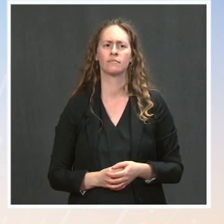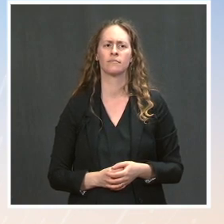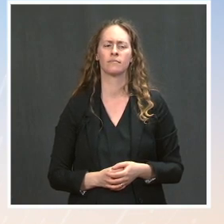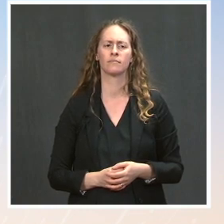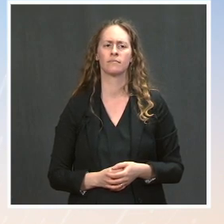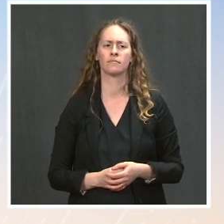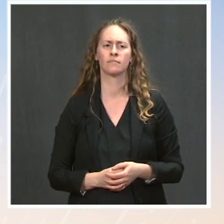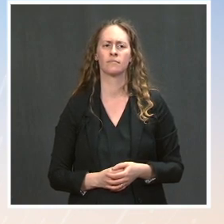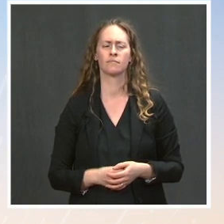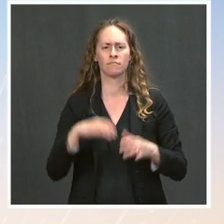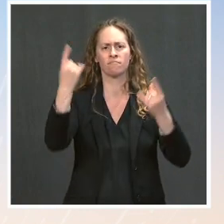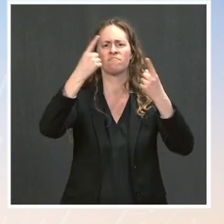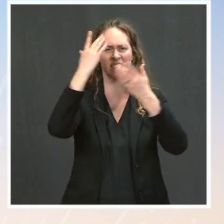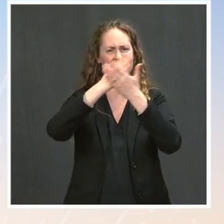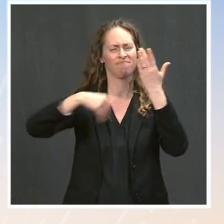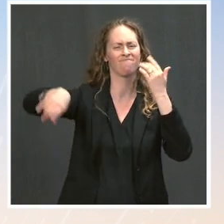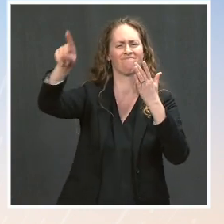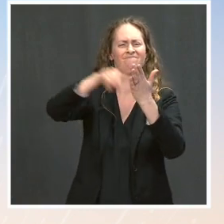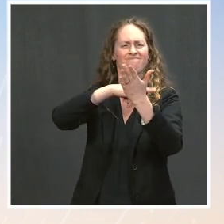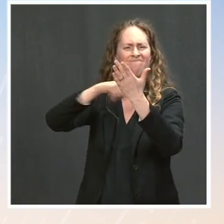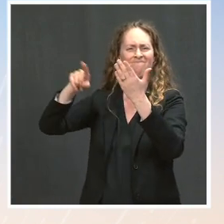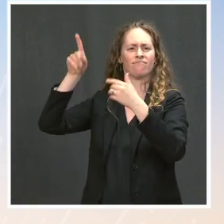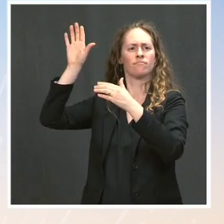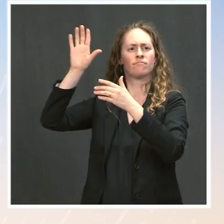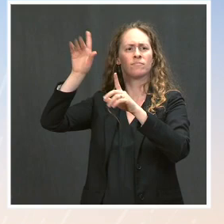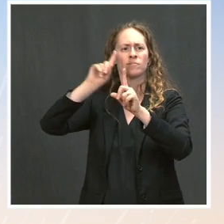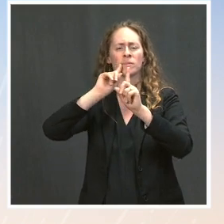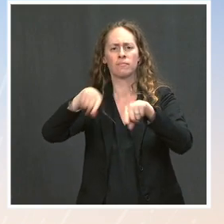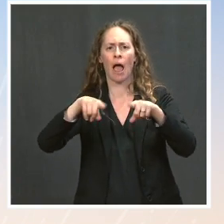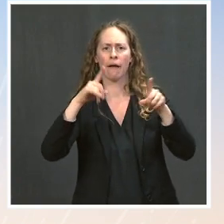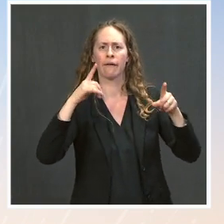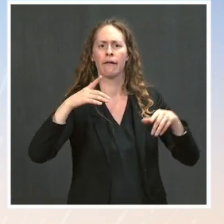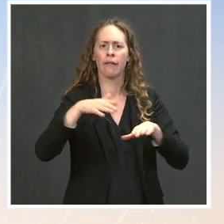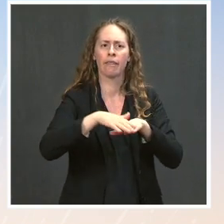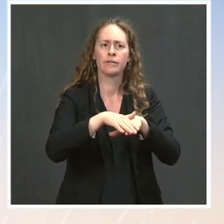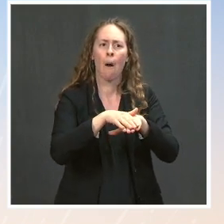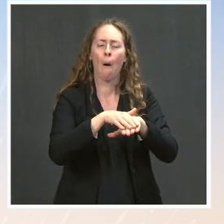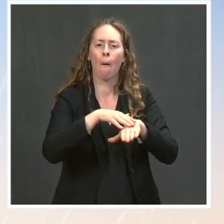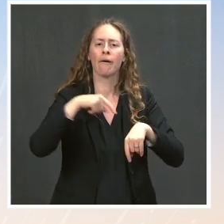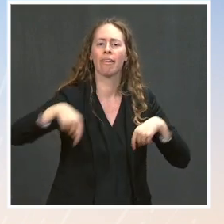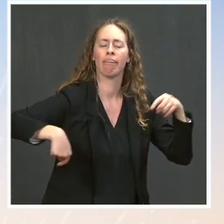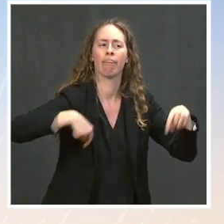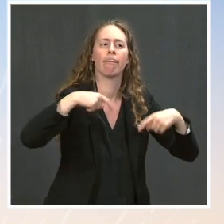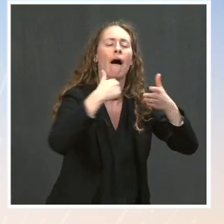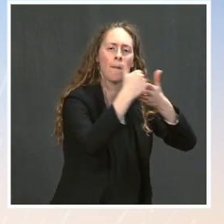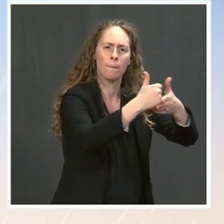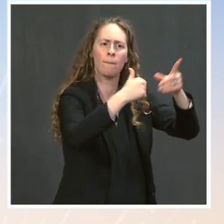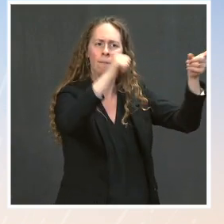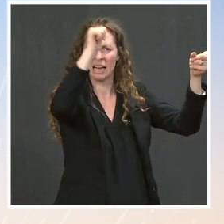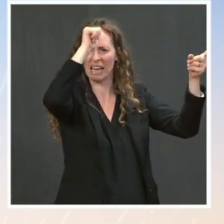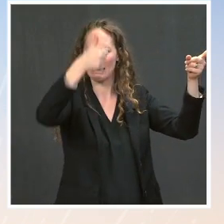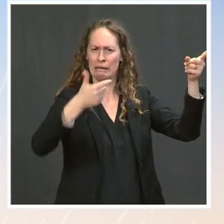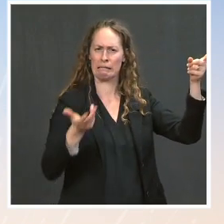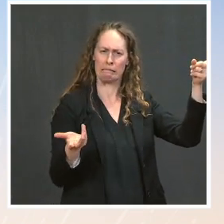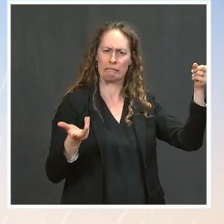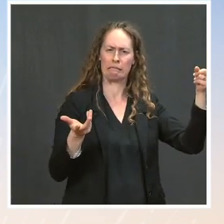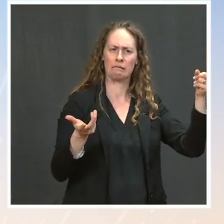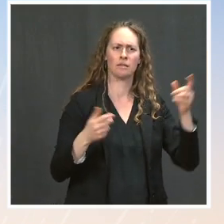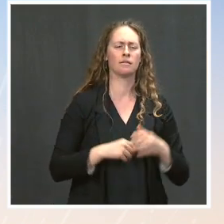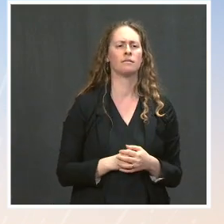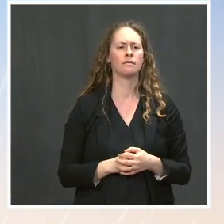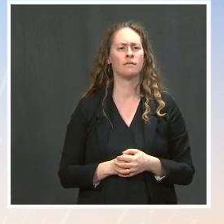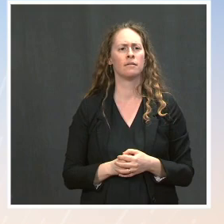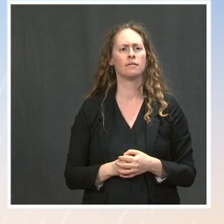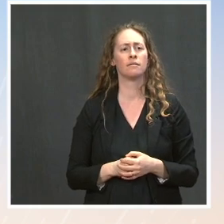in India is coming late? Well, I will say first, you know, the United States has been one of the